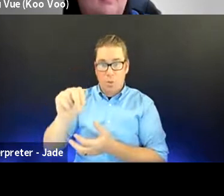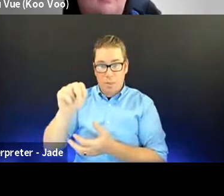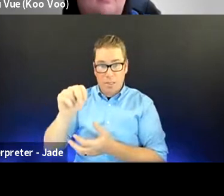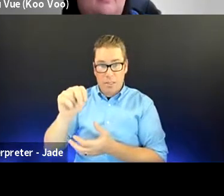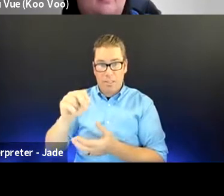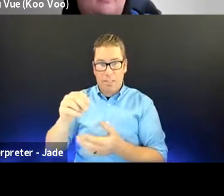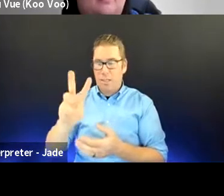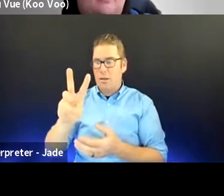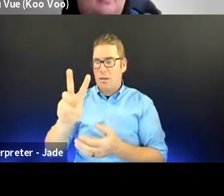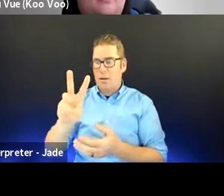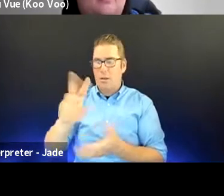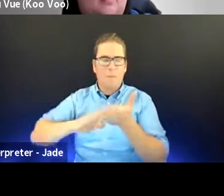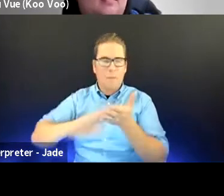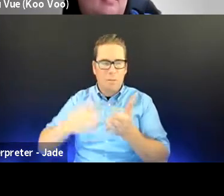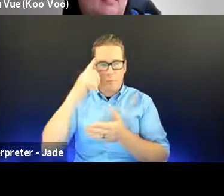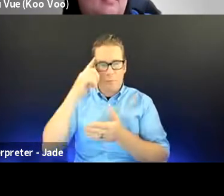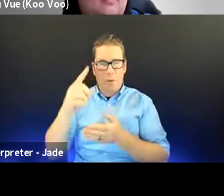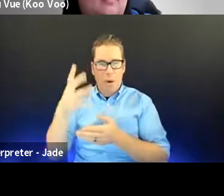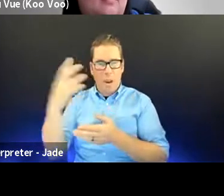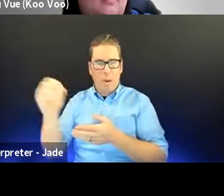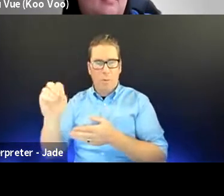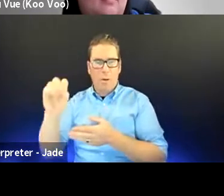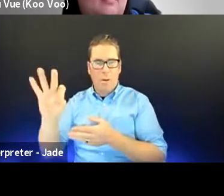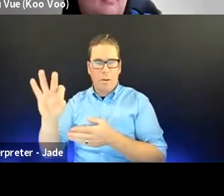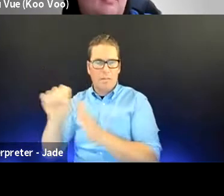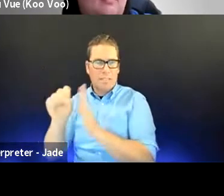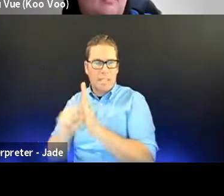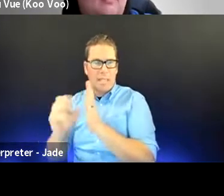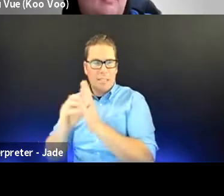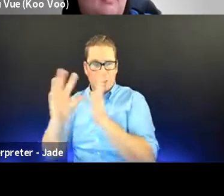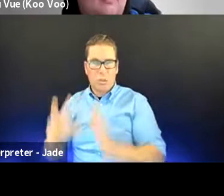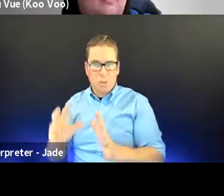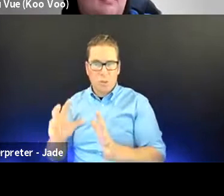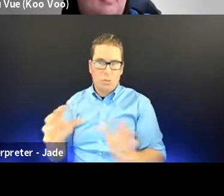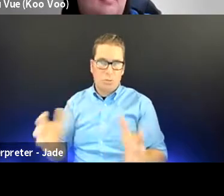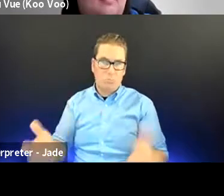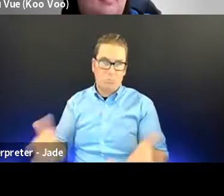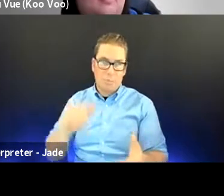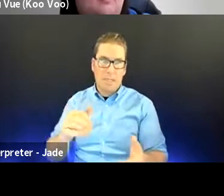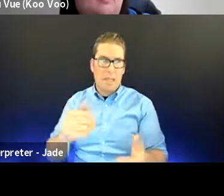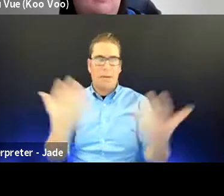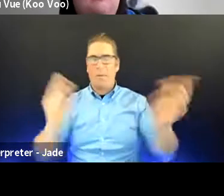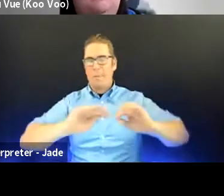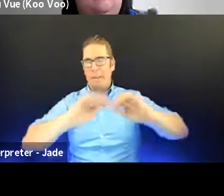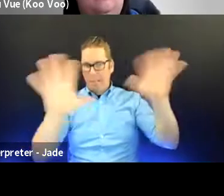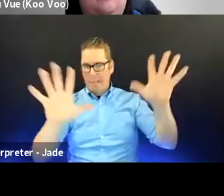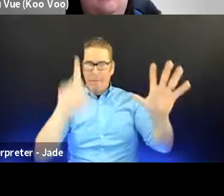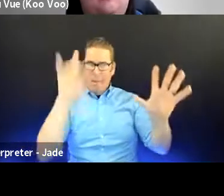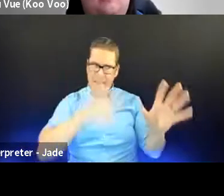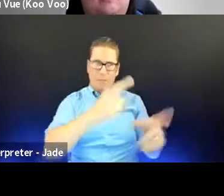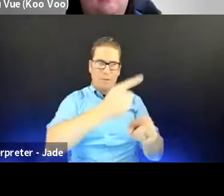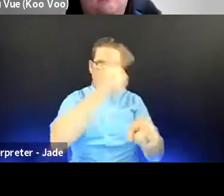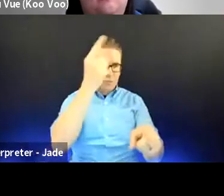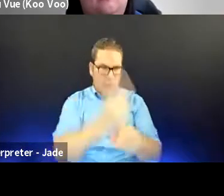made that decision based on a financial reason. I know there's a lot of reasons students choose schools, whether it be accessibility to professors or